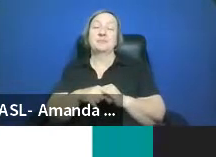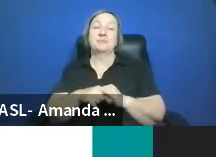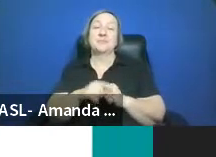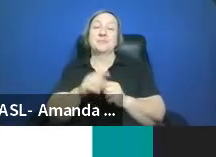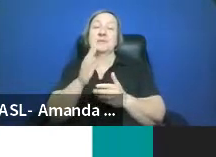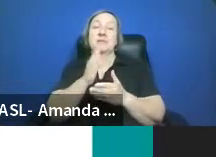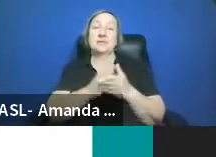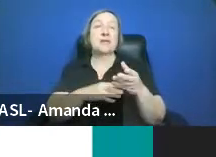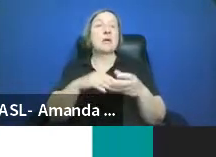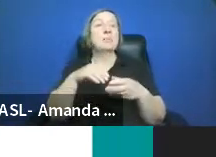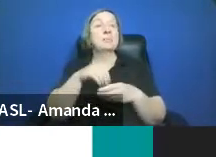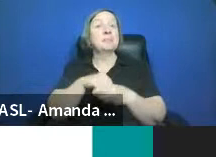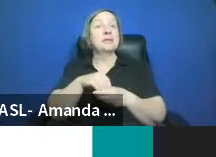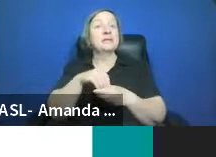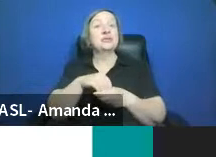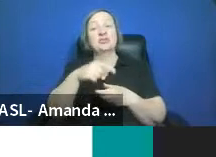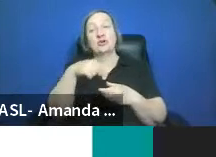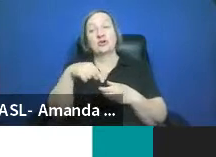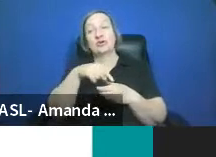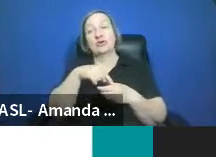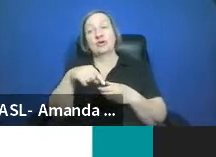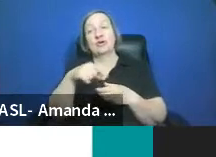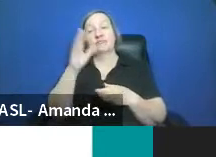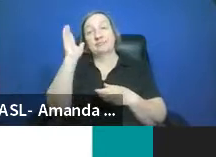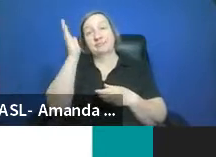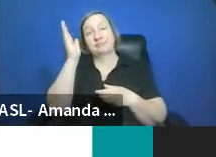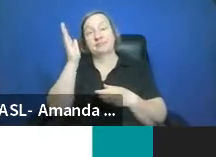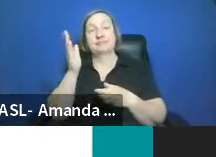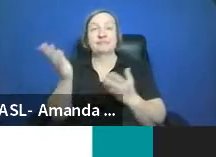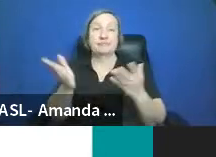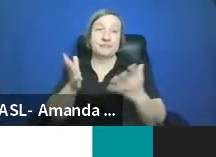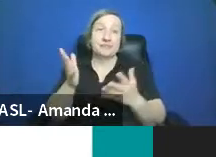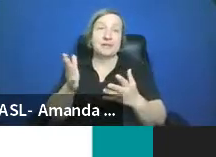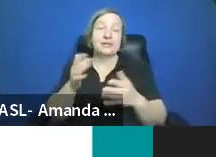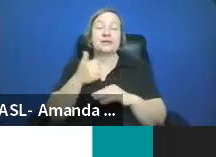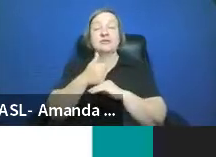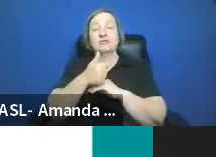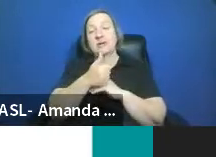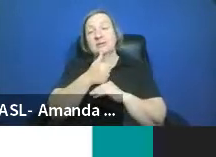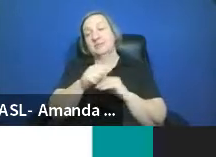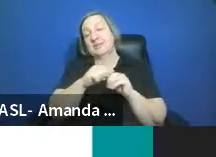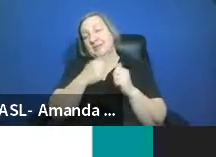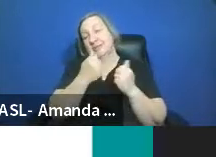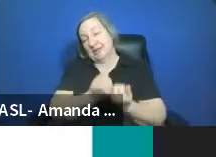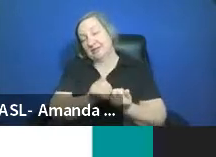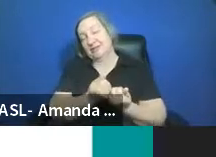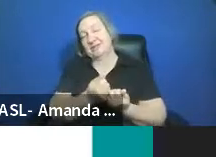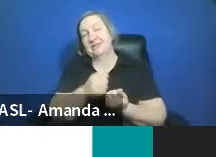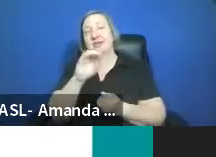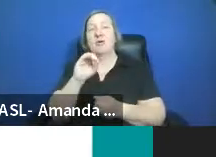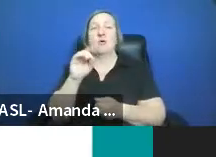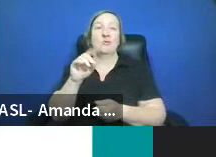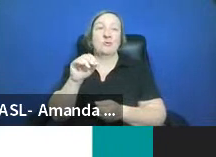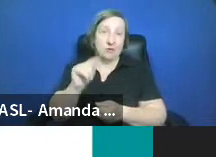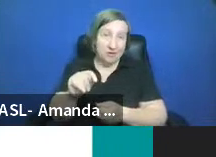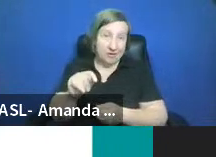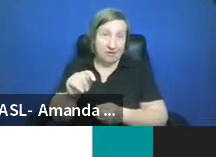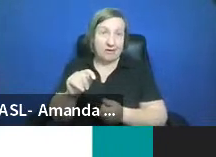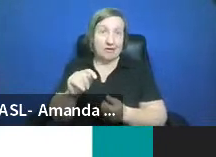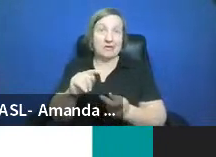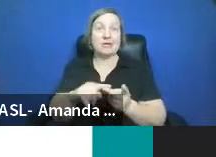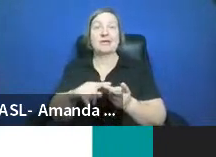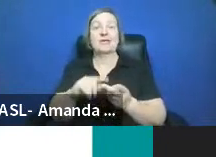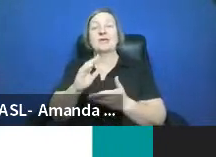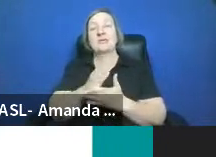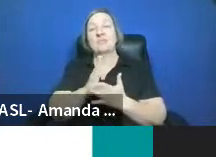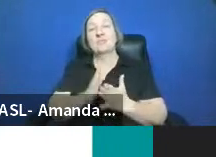internal, I call them internal to the transportation agencies, to ODOT, and in a partnering